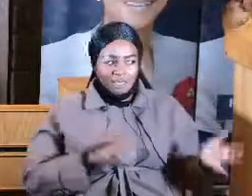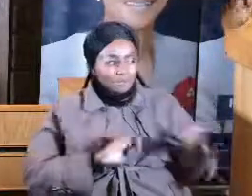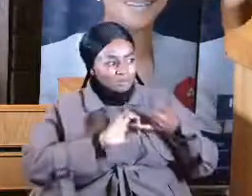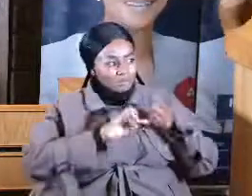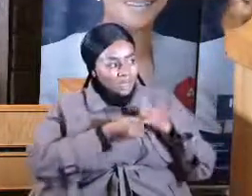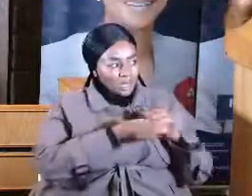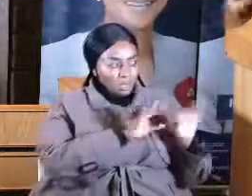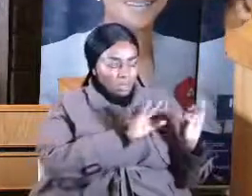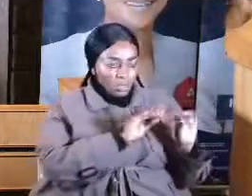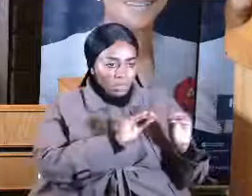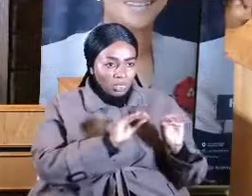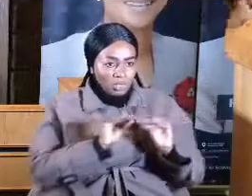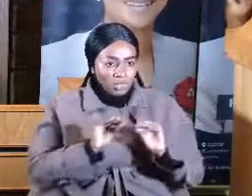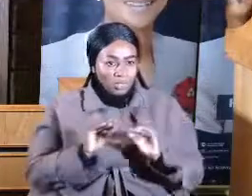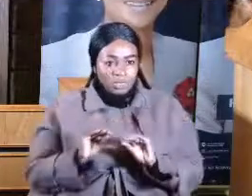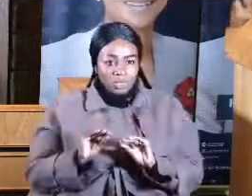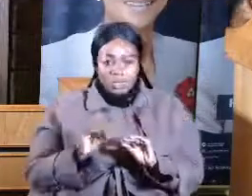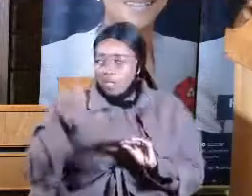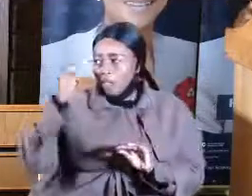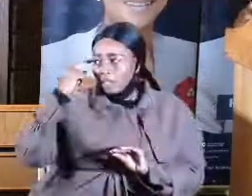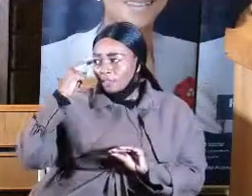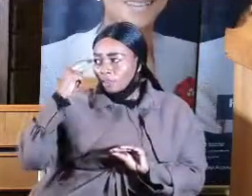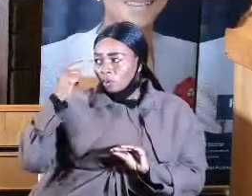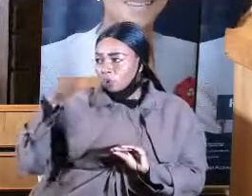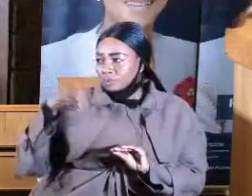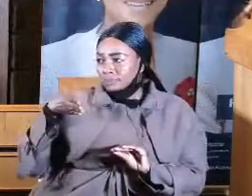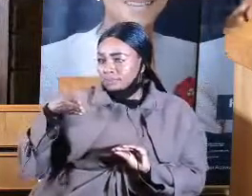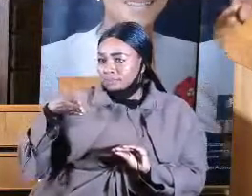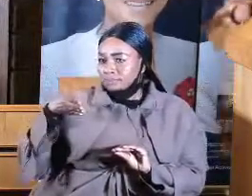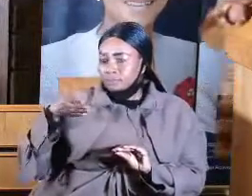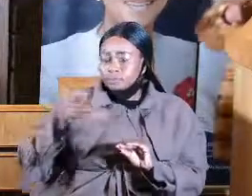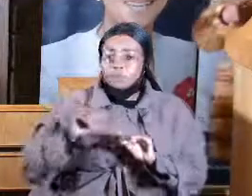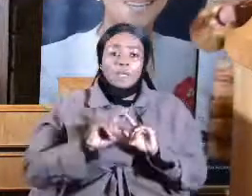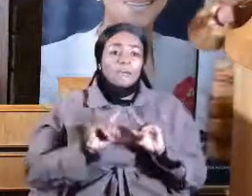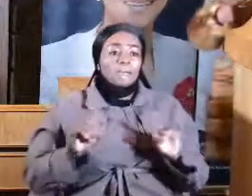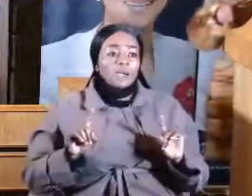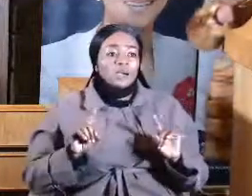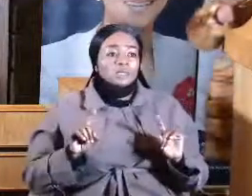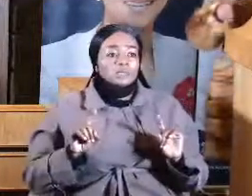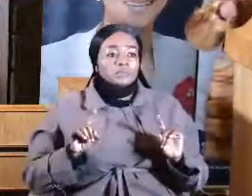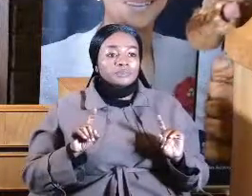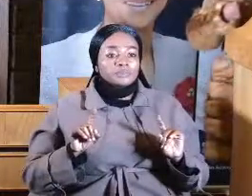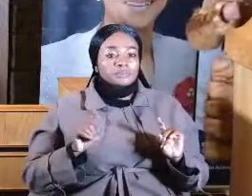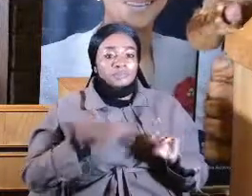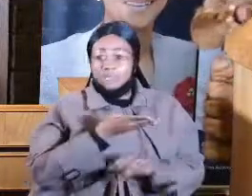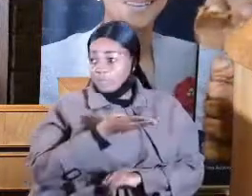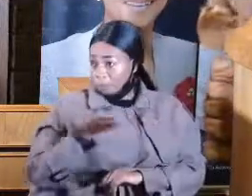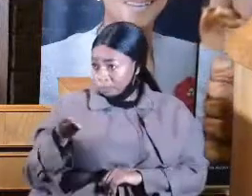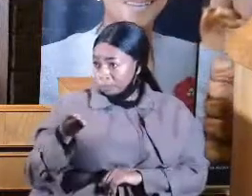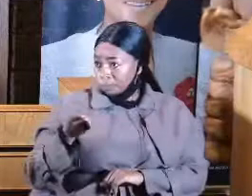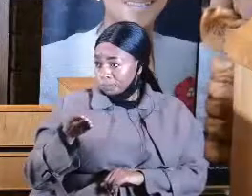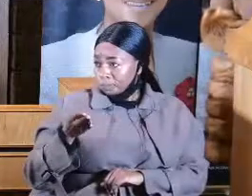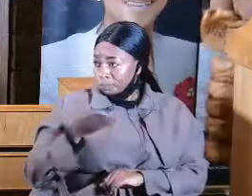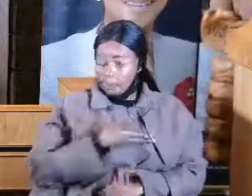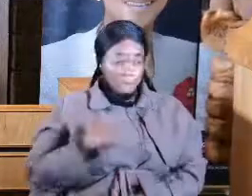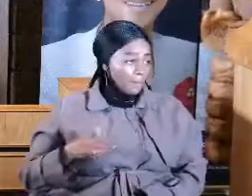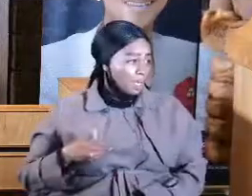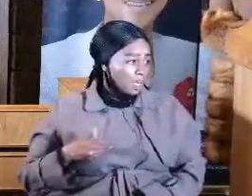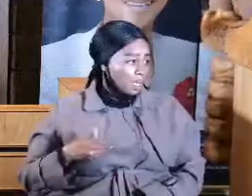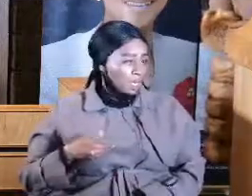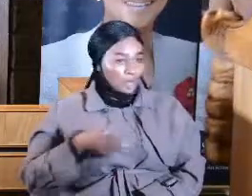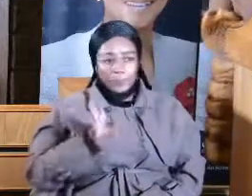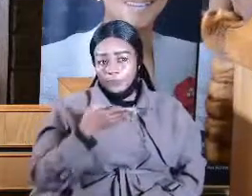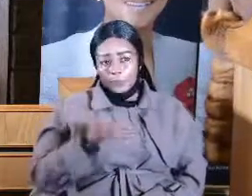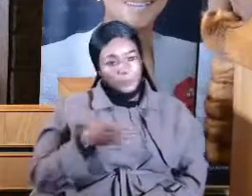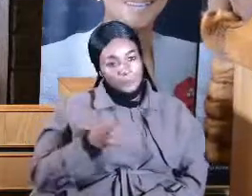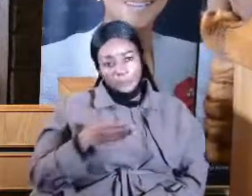actually doing that because I thought she was walking by. Let me get an indication, is she here? It looks like she's